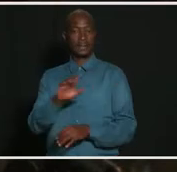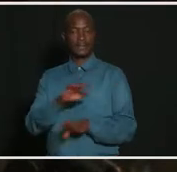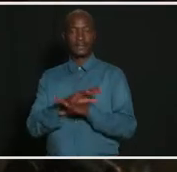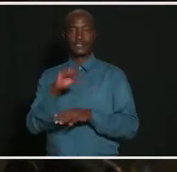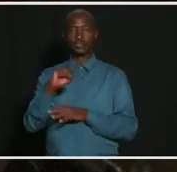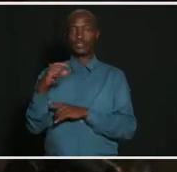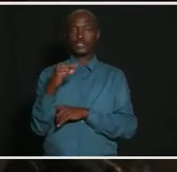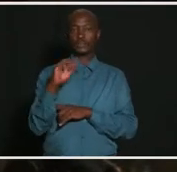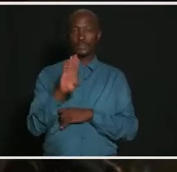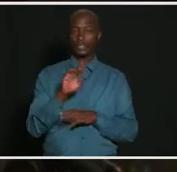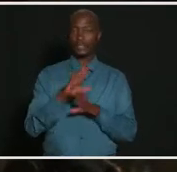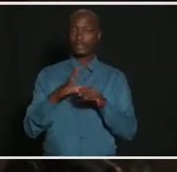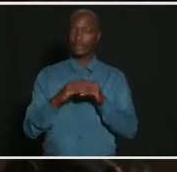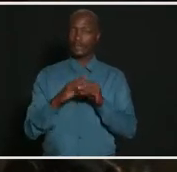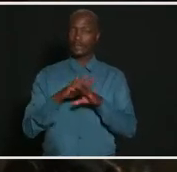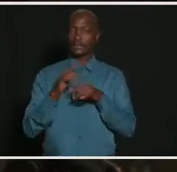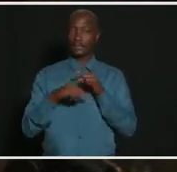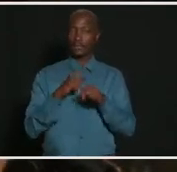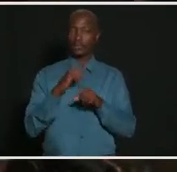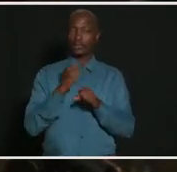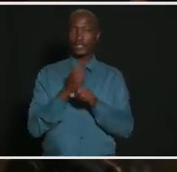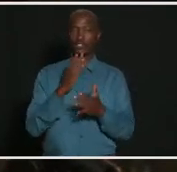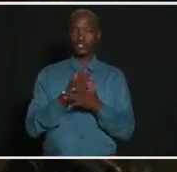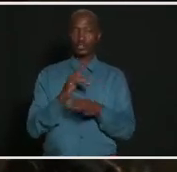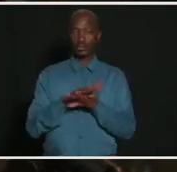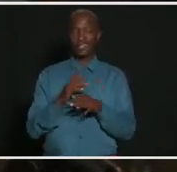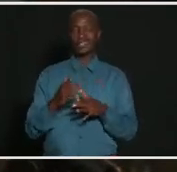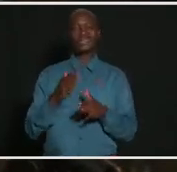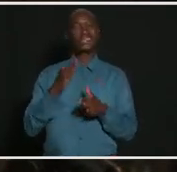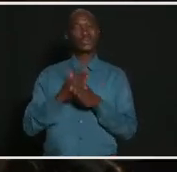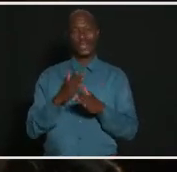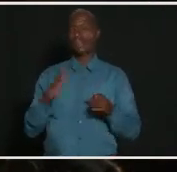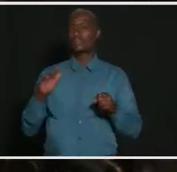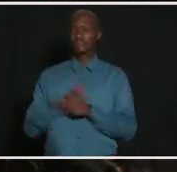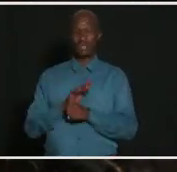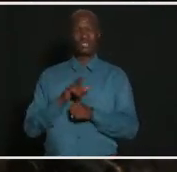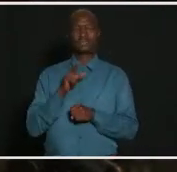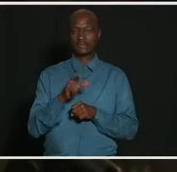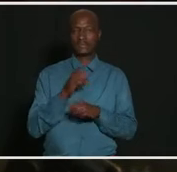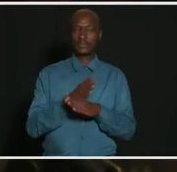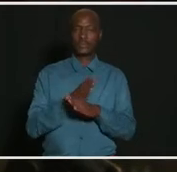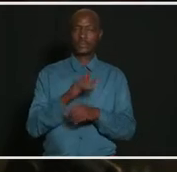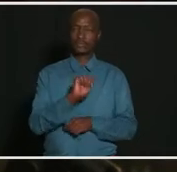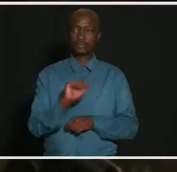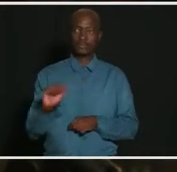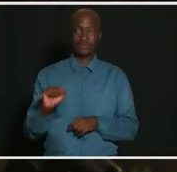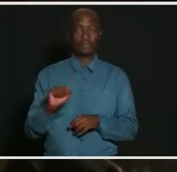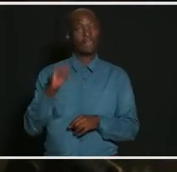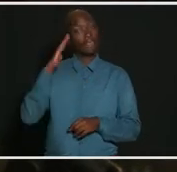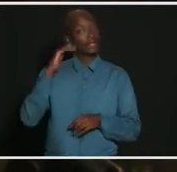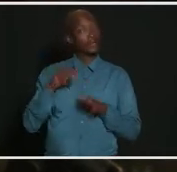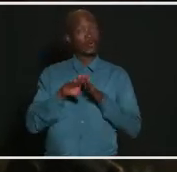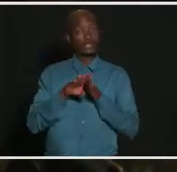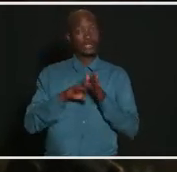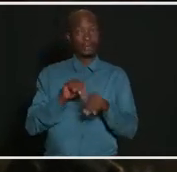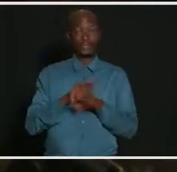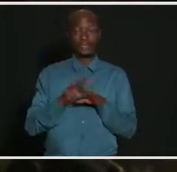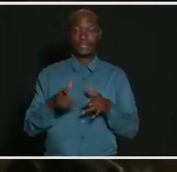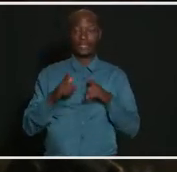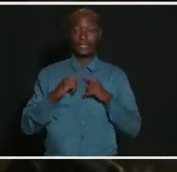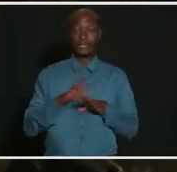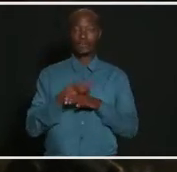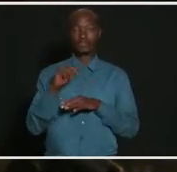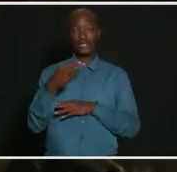SGP members in terms of ensuring that they fulfill their duties because I also note that the bill allows the hod